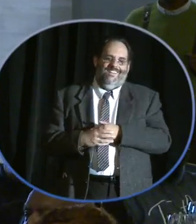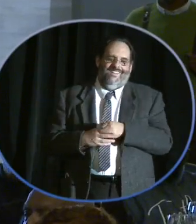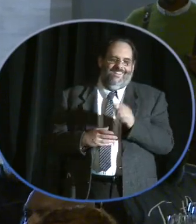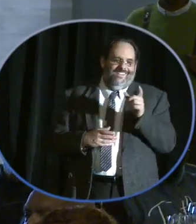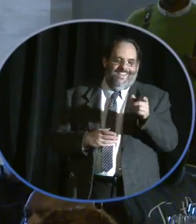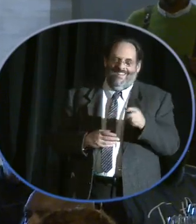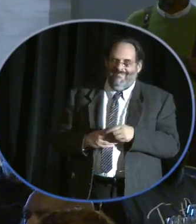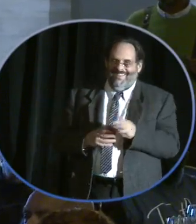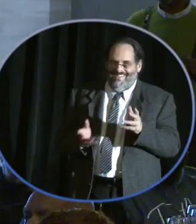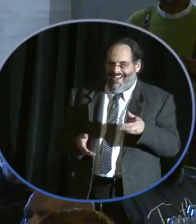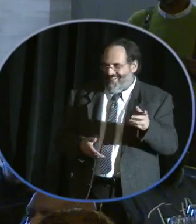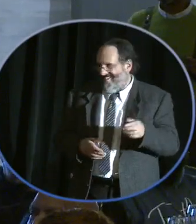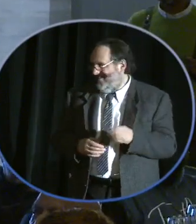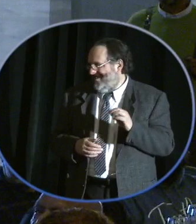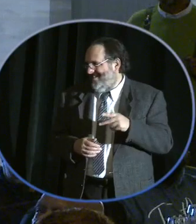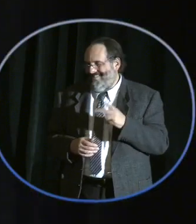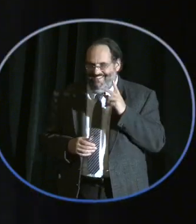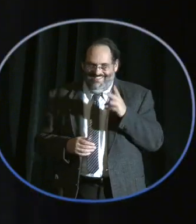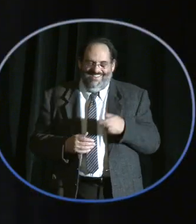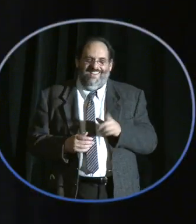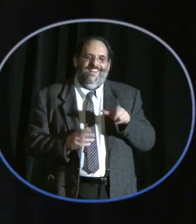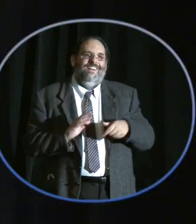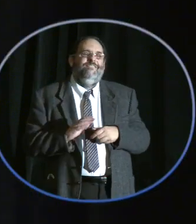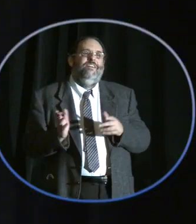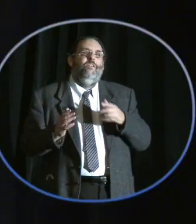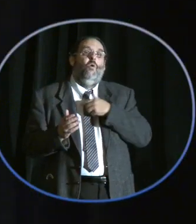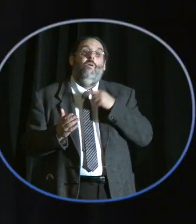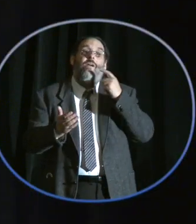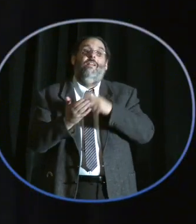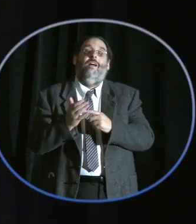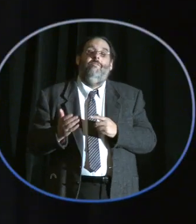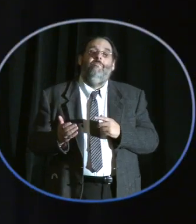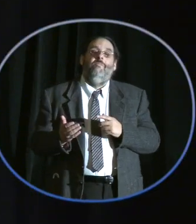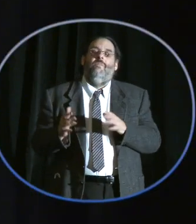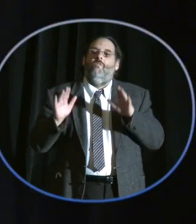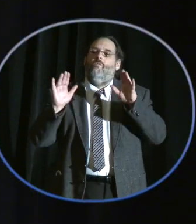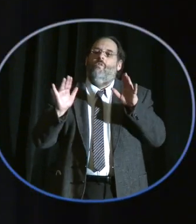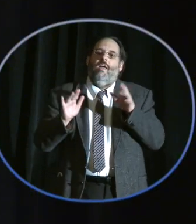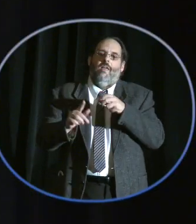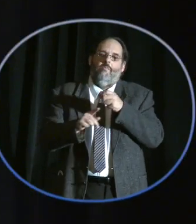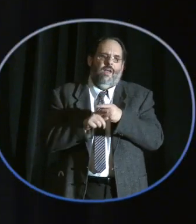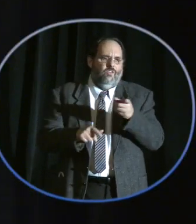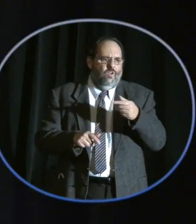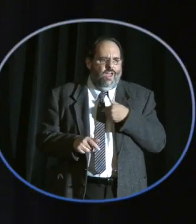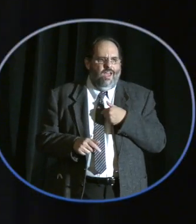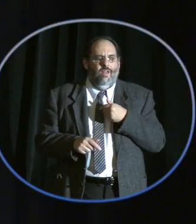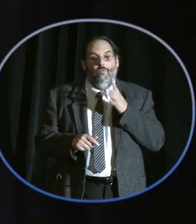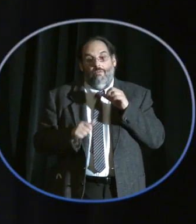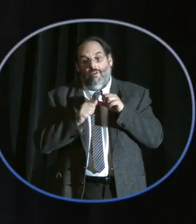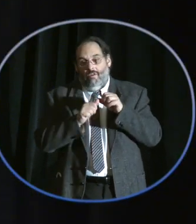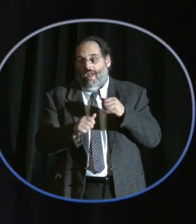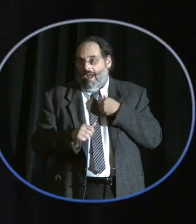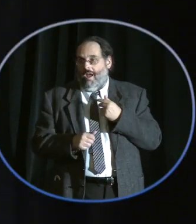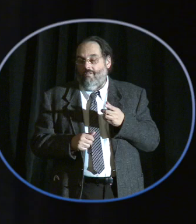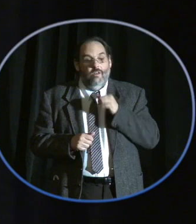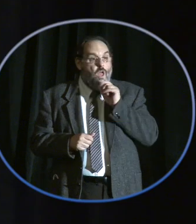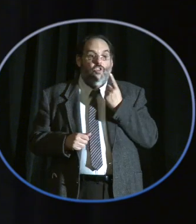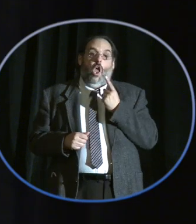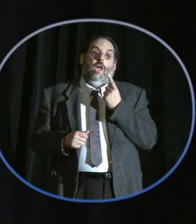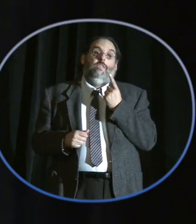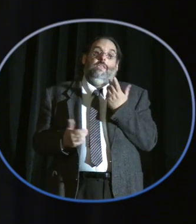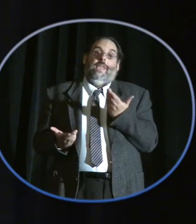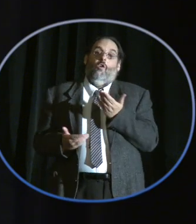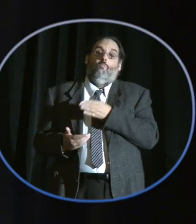You got a little bit left. Y'all can see it on the side. We recognize the tremendous impact that you have and will continue to have, not just